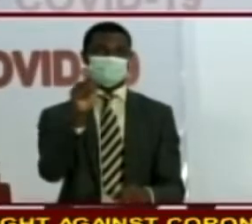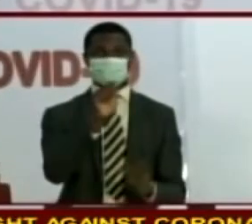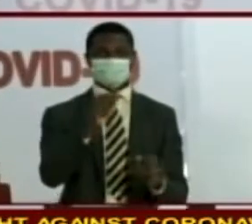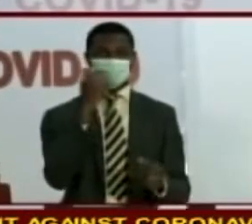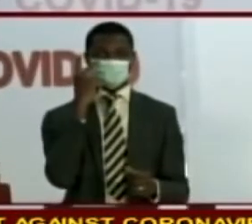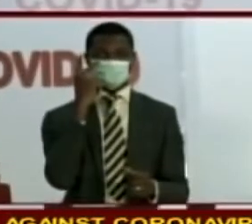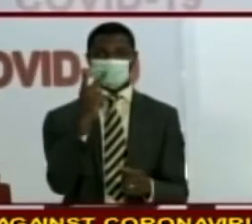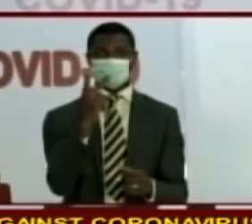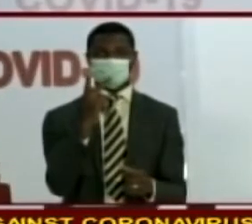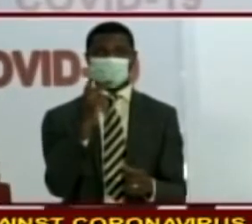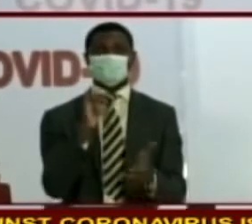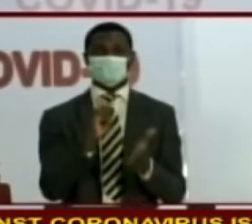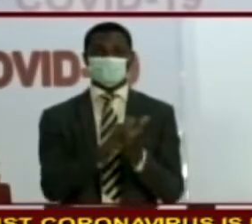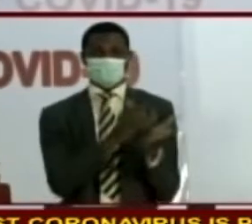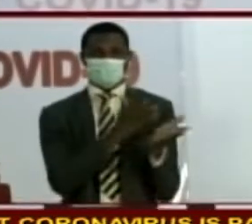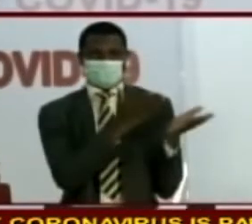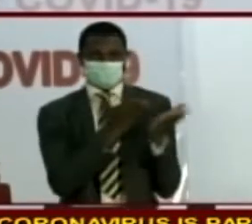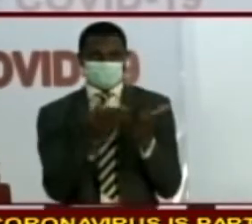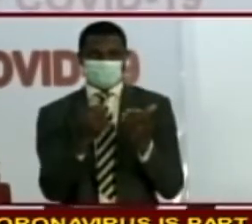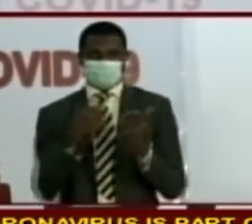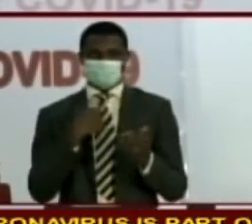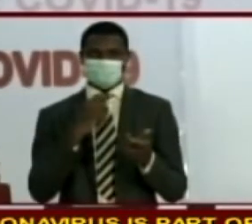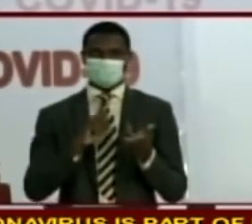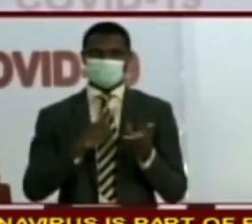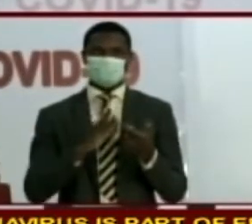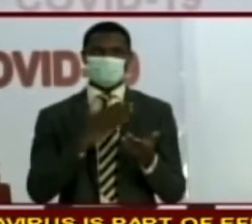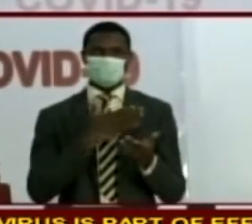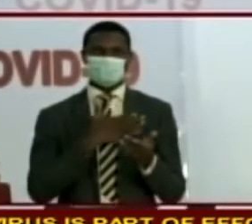that brings me to my concluding remarks.